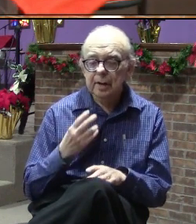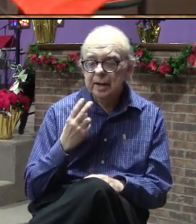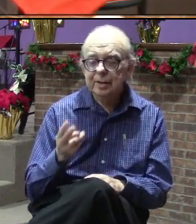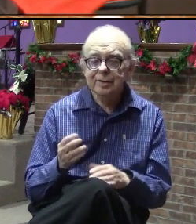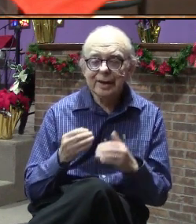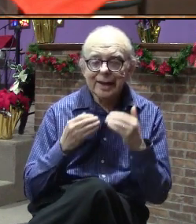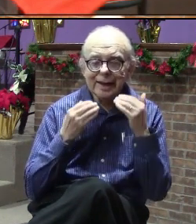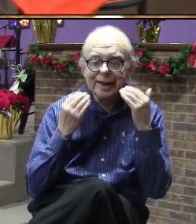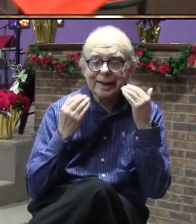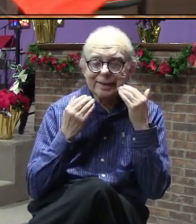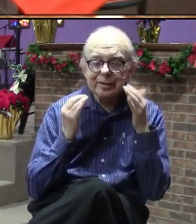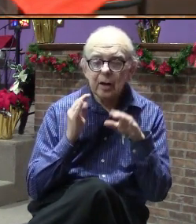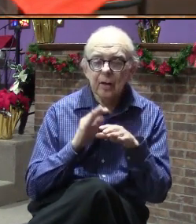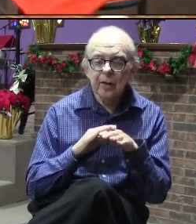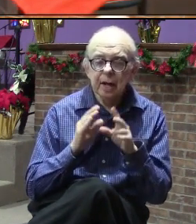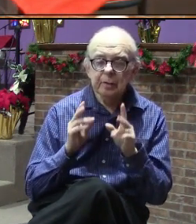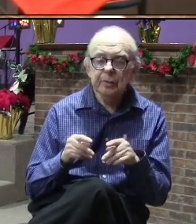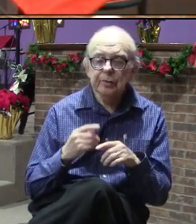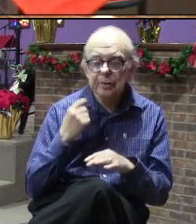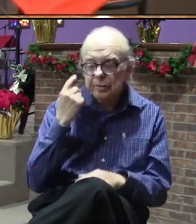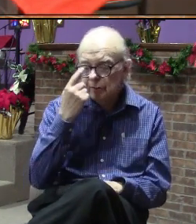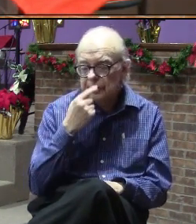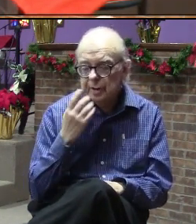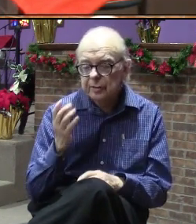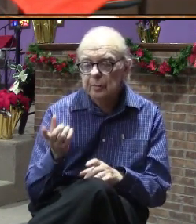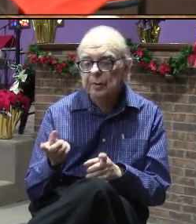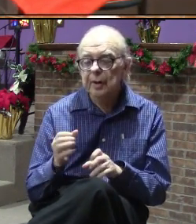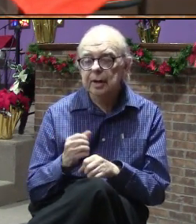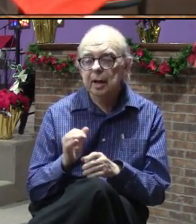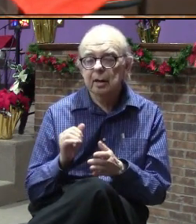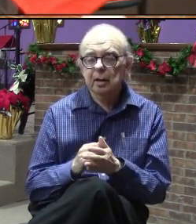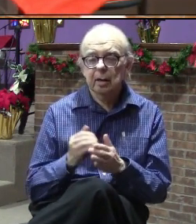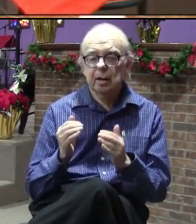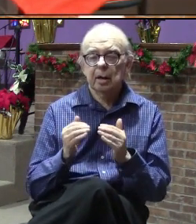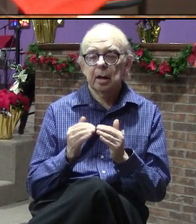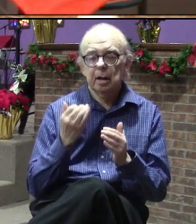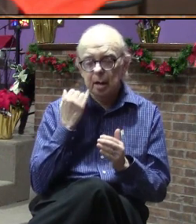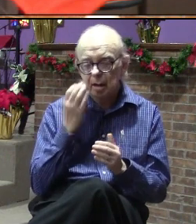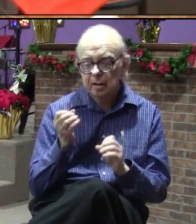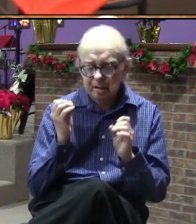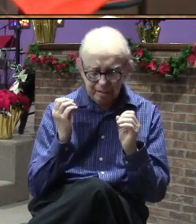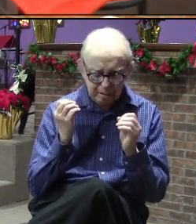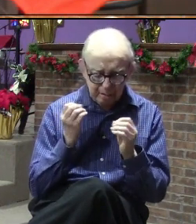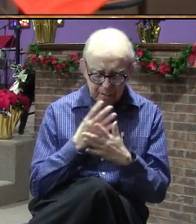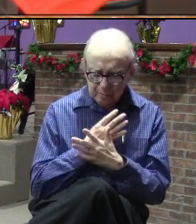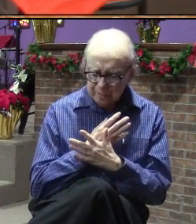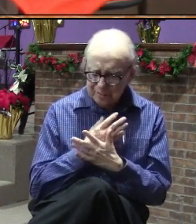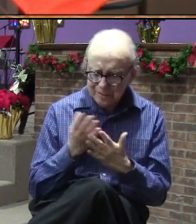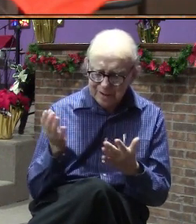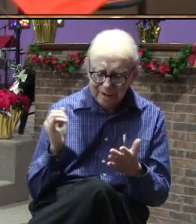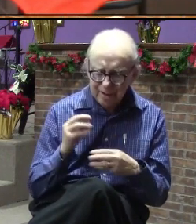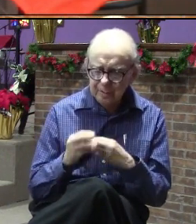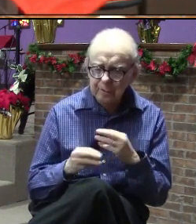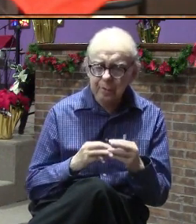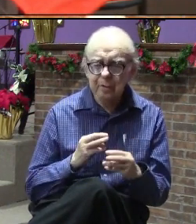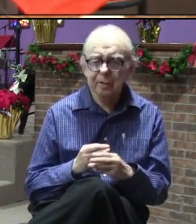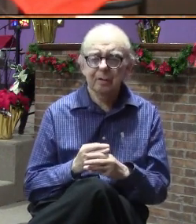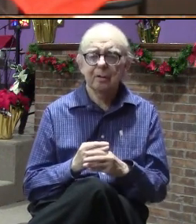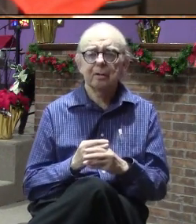smile on the person's face when they get it. Even if it is the worst thing in the world,